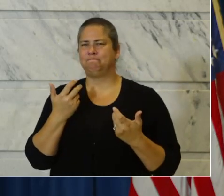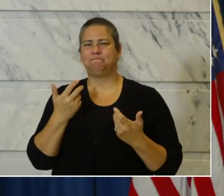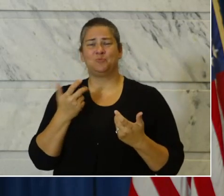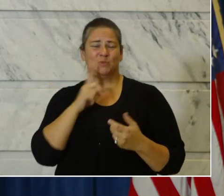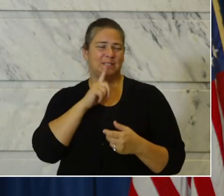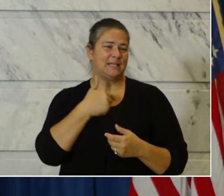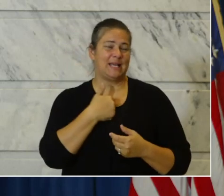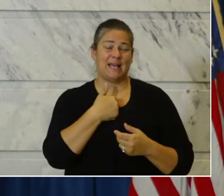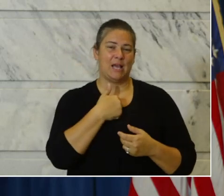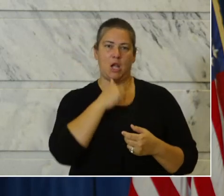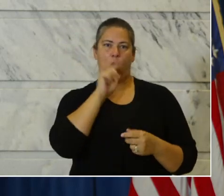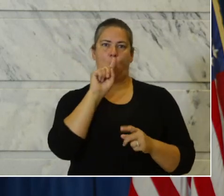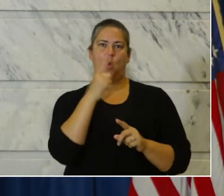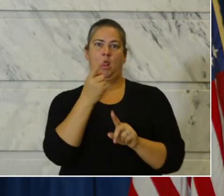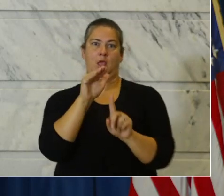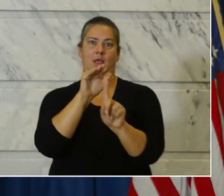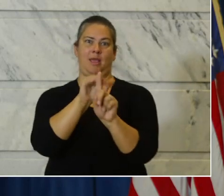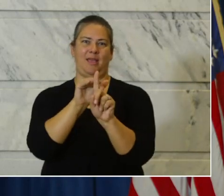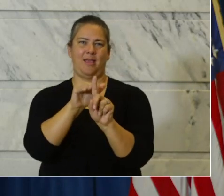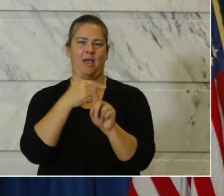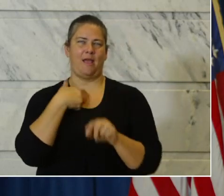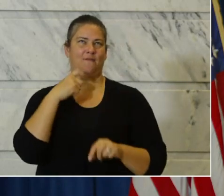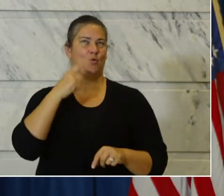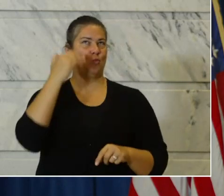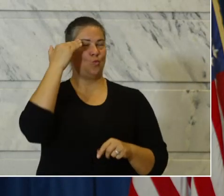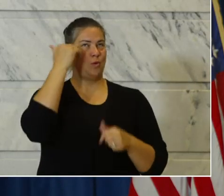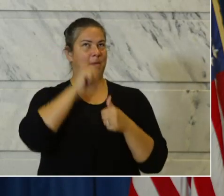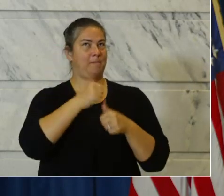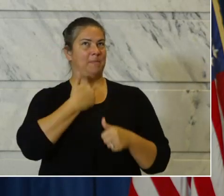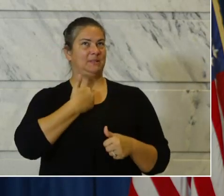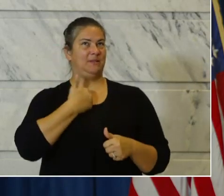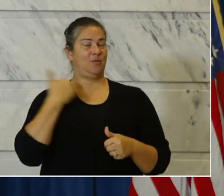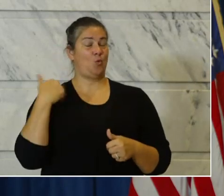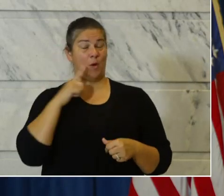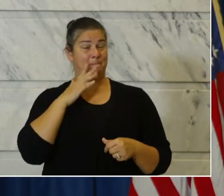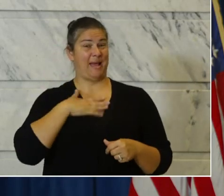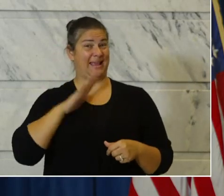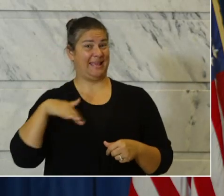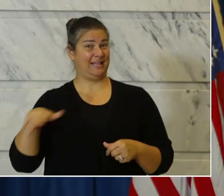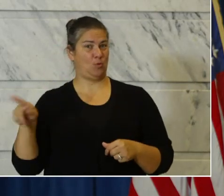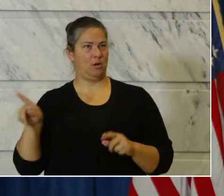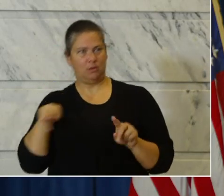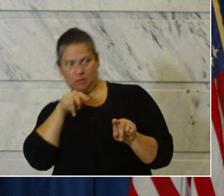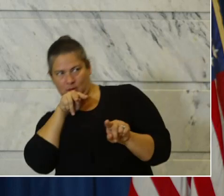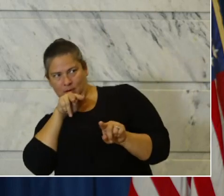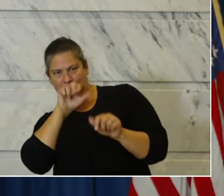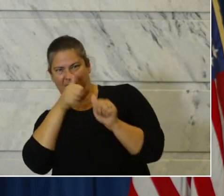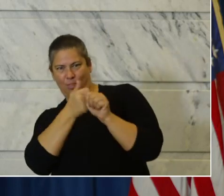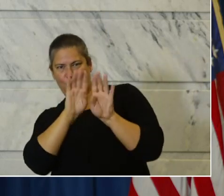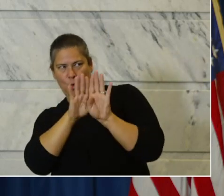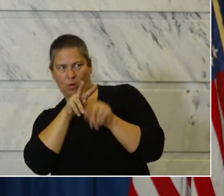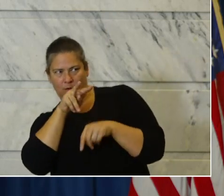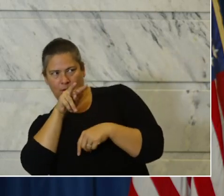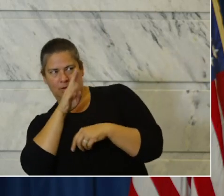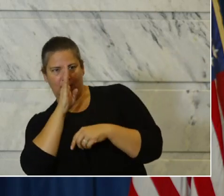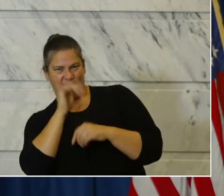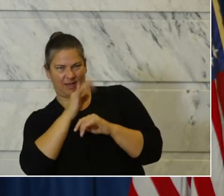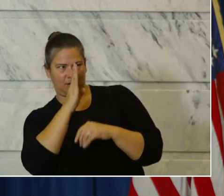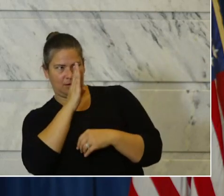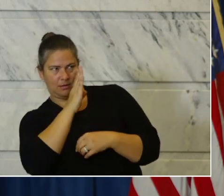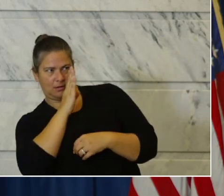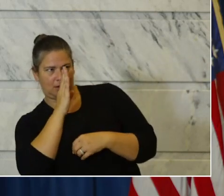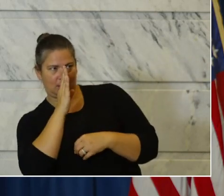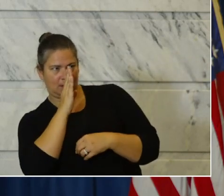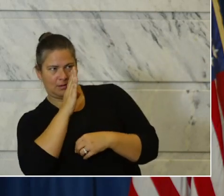remind myself, that our kids are always listening. And my kids are always hiding behind the door listening to everything. And